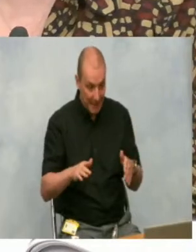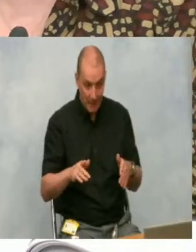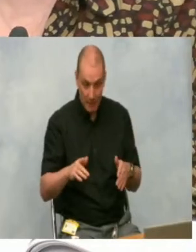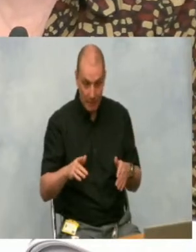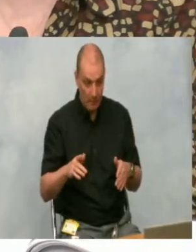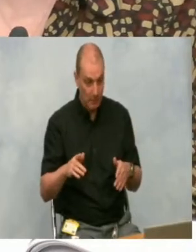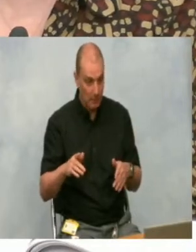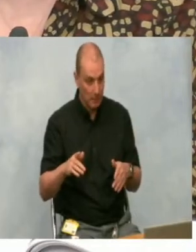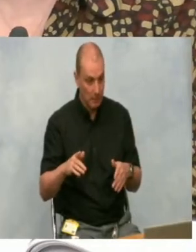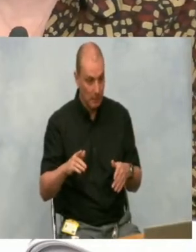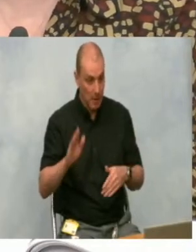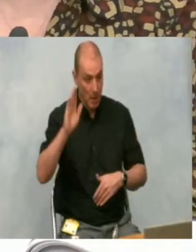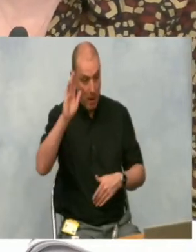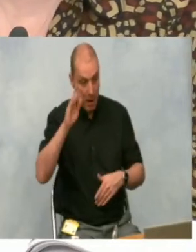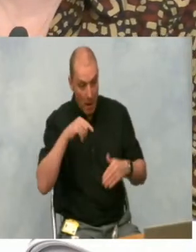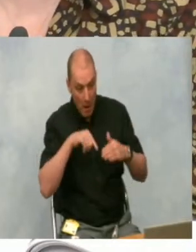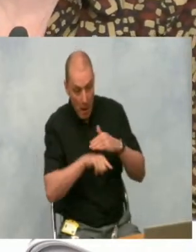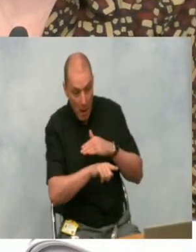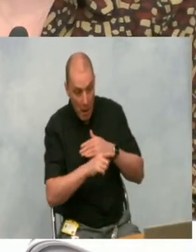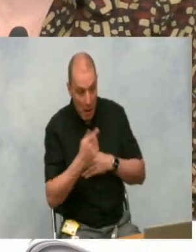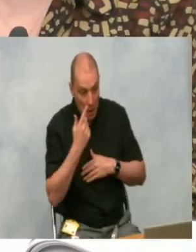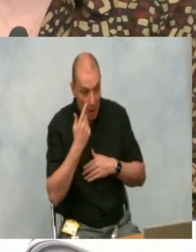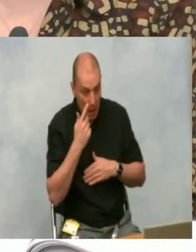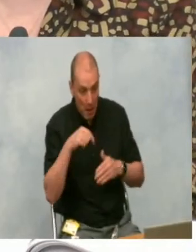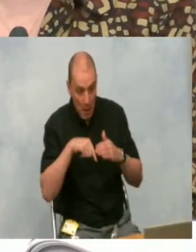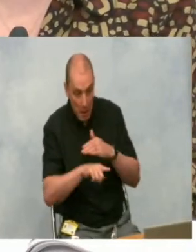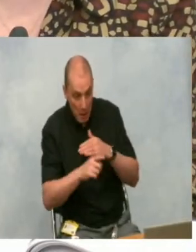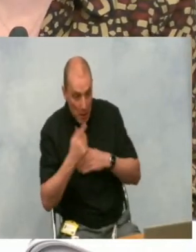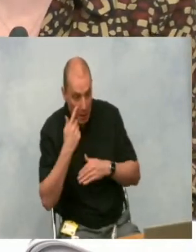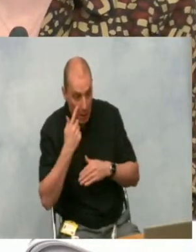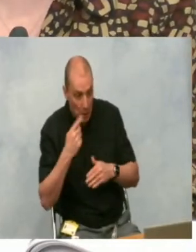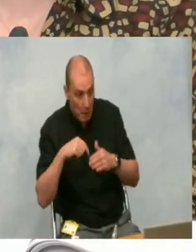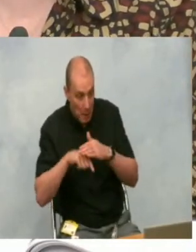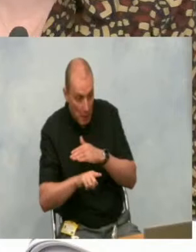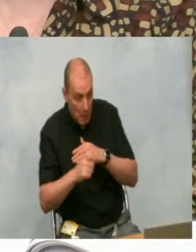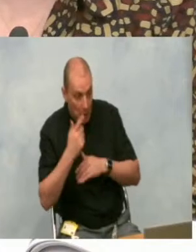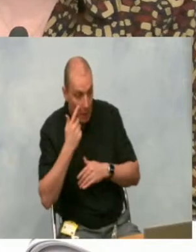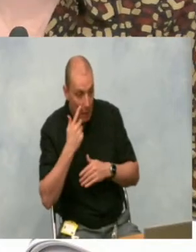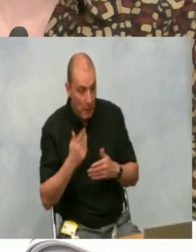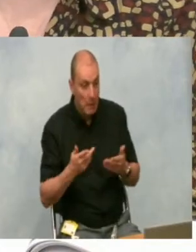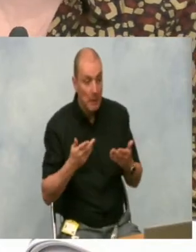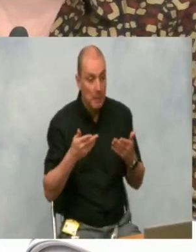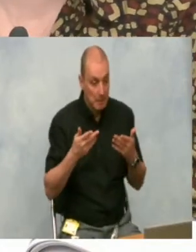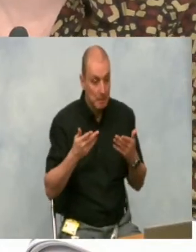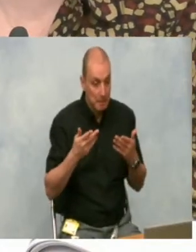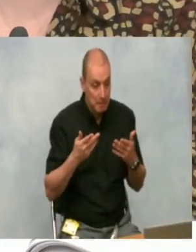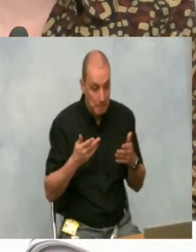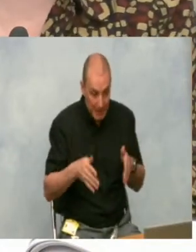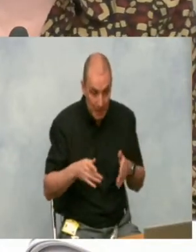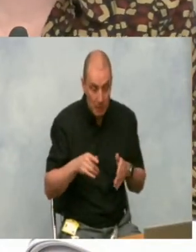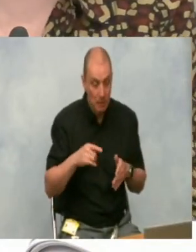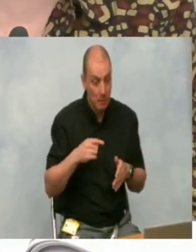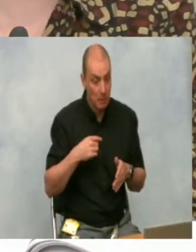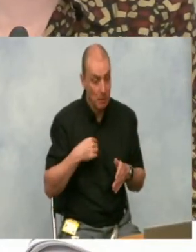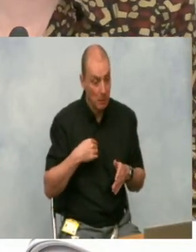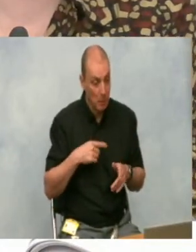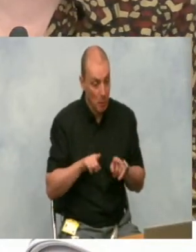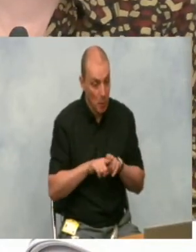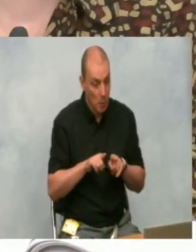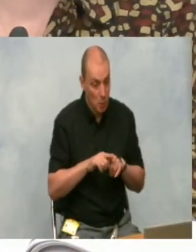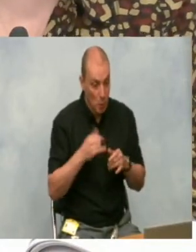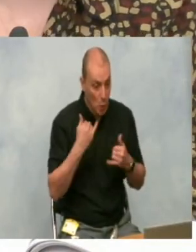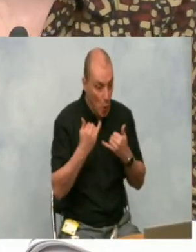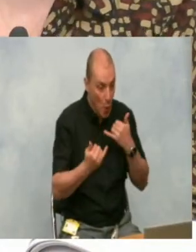were initially interested. The team marketed to known developers, we marketed to known